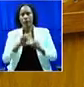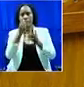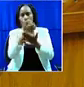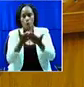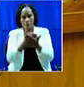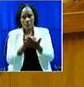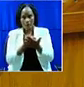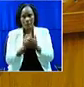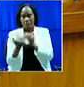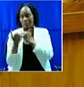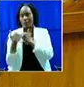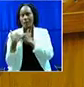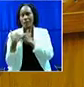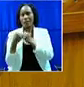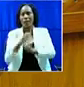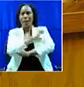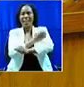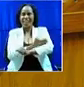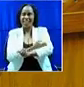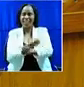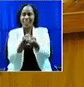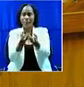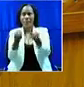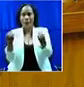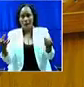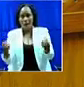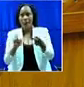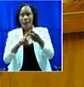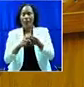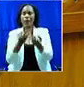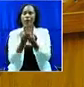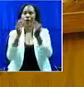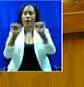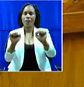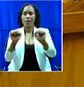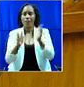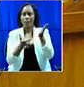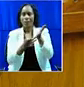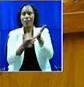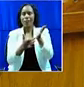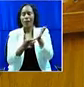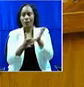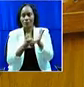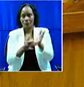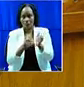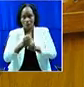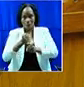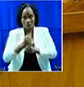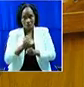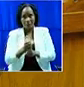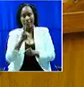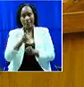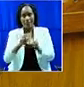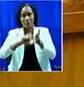supply, and freeing up digital infrastructure. This plan directly